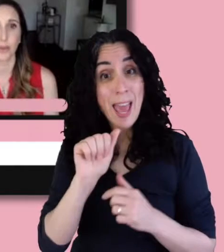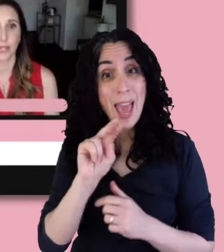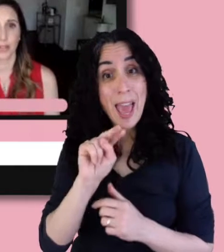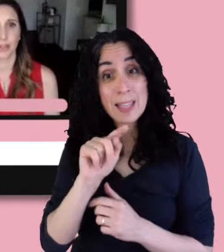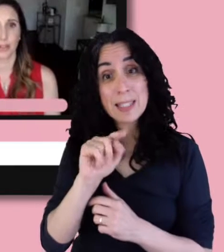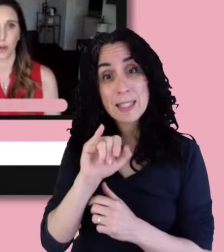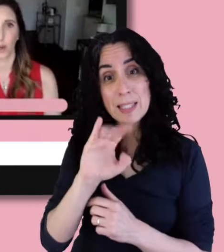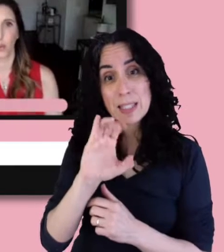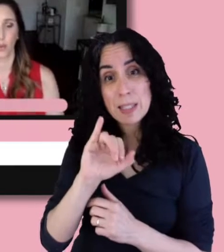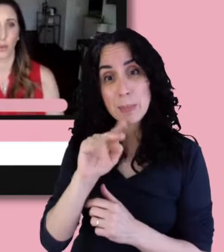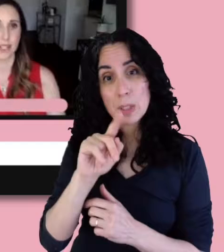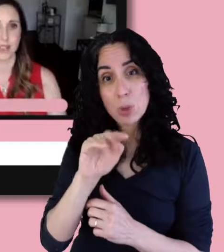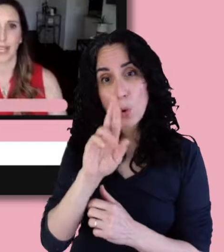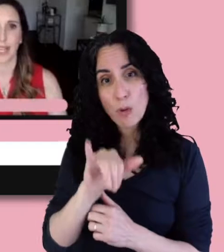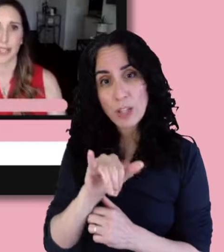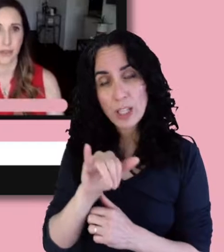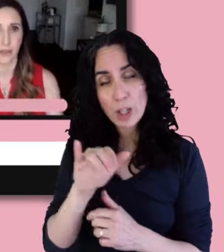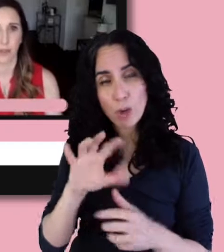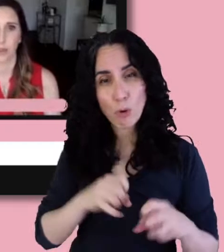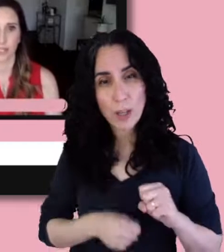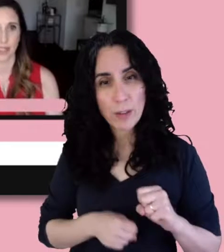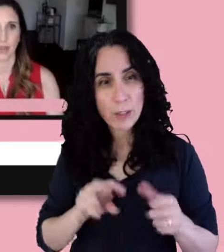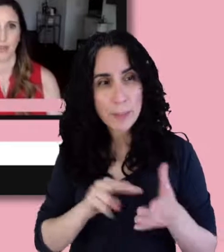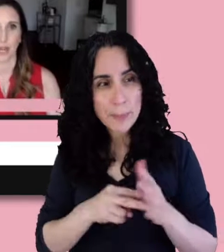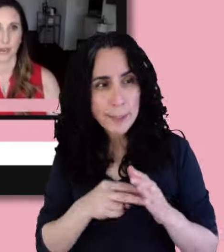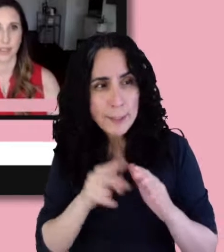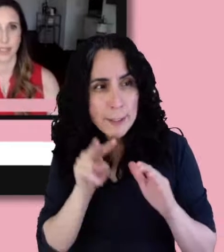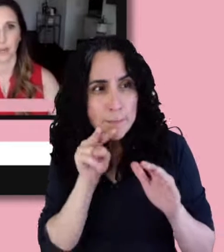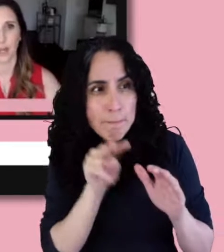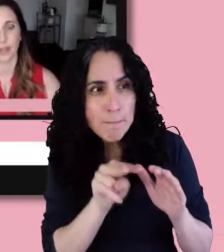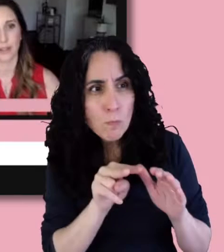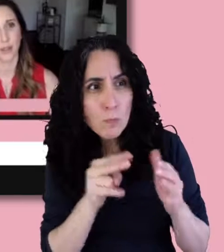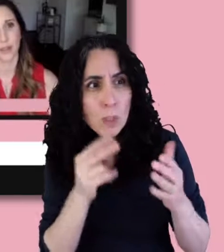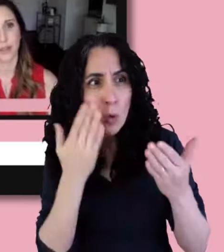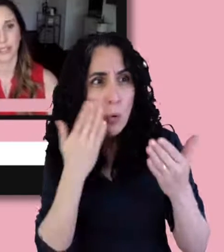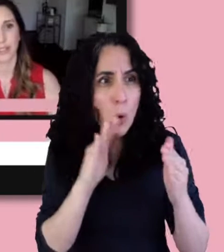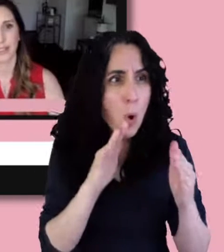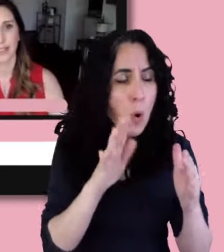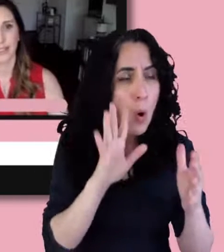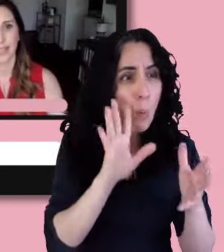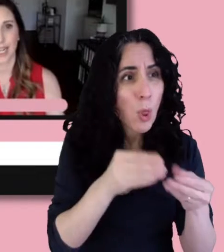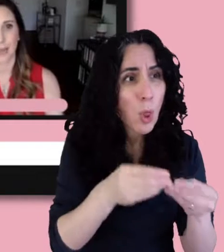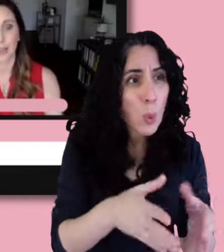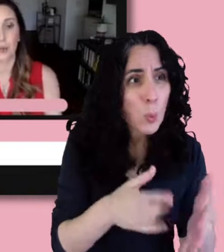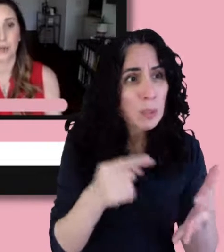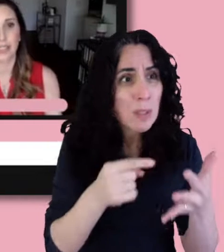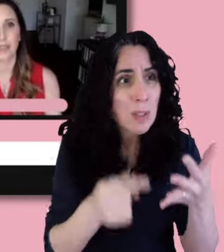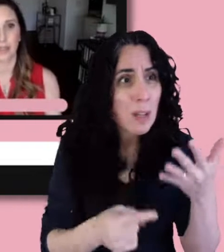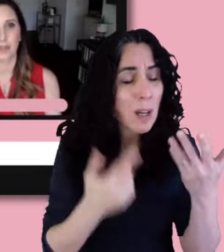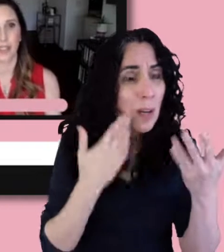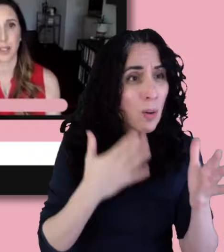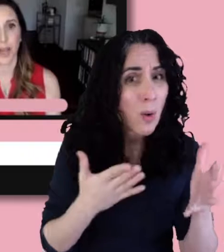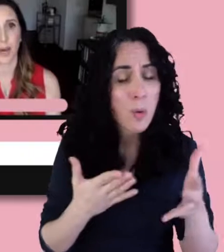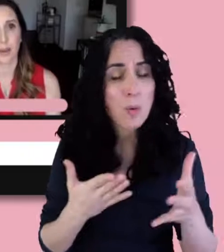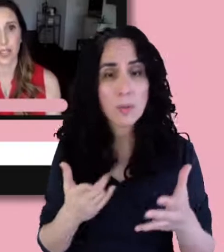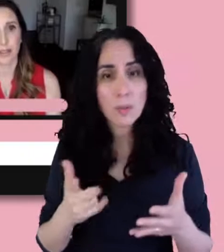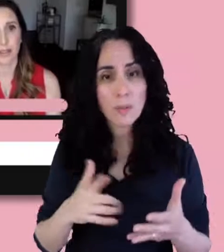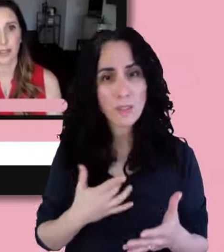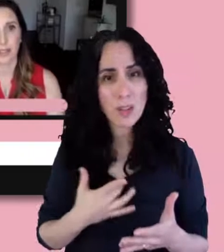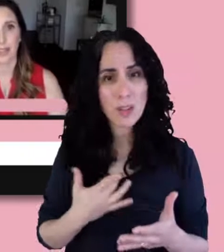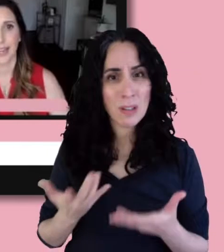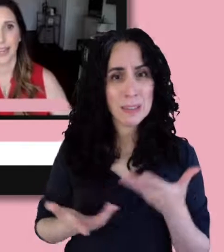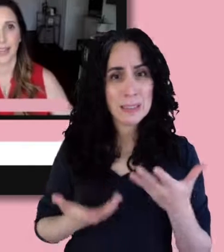don't know what is ahead and there's no safe ground to step on, so to speak, you're really left feeling